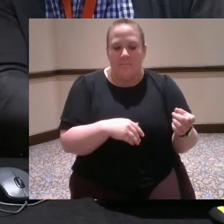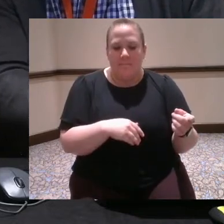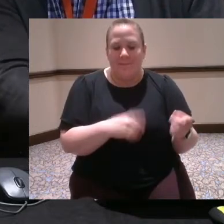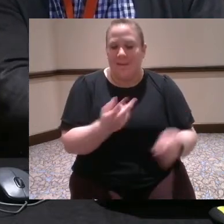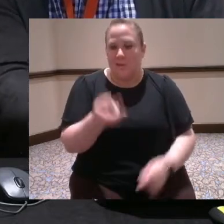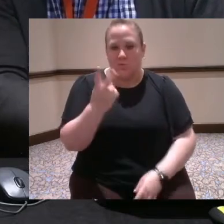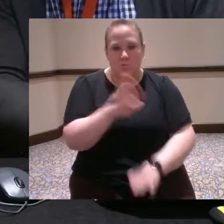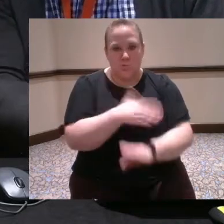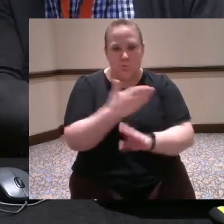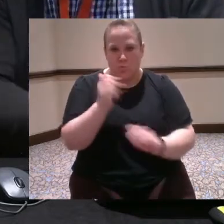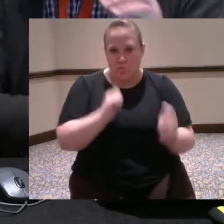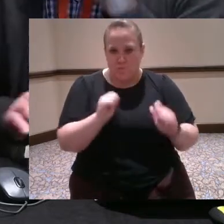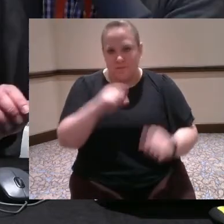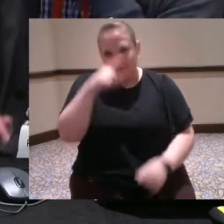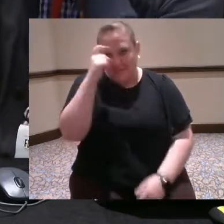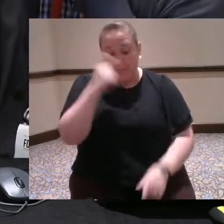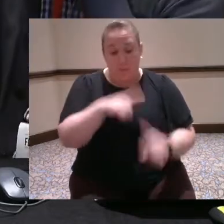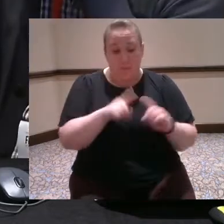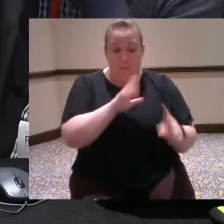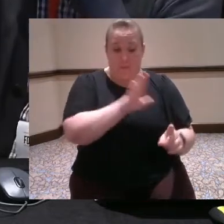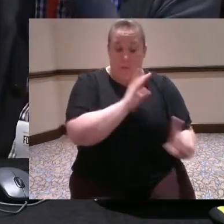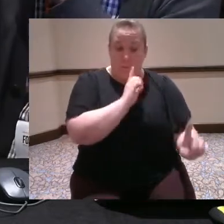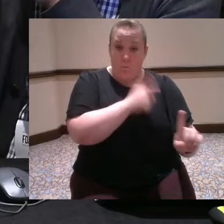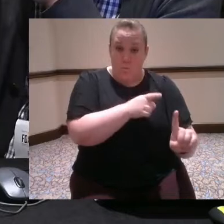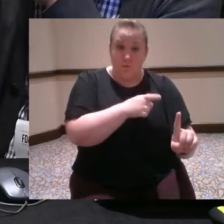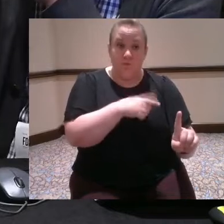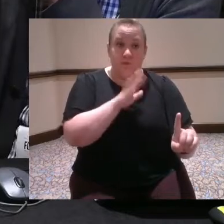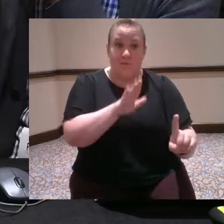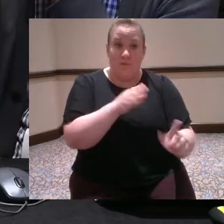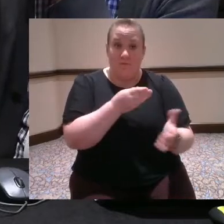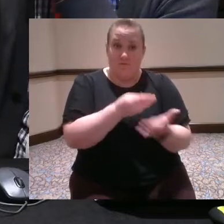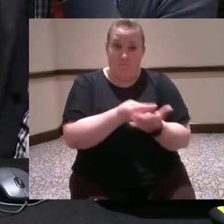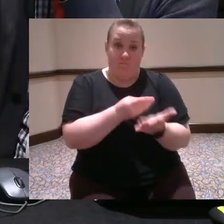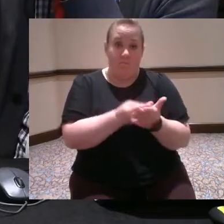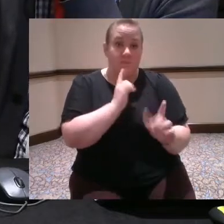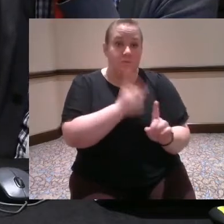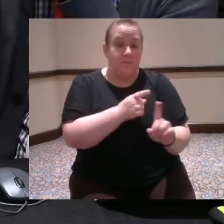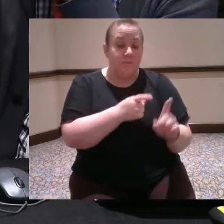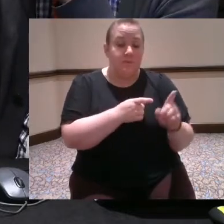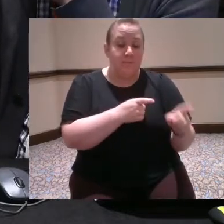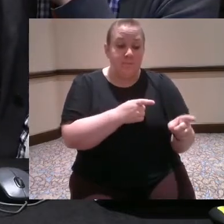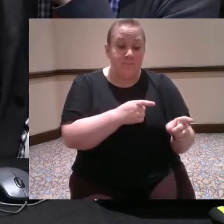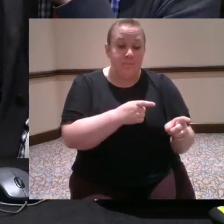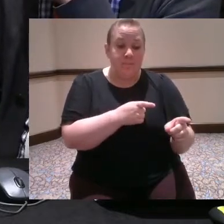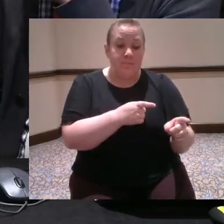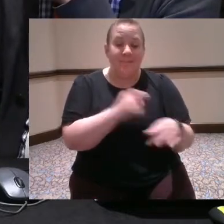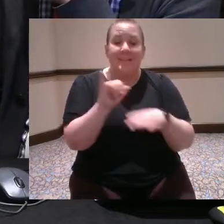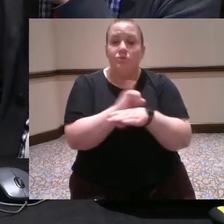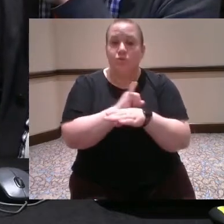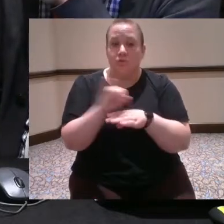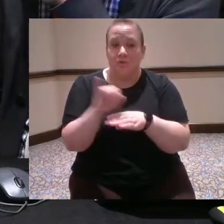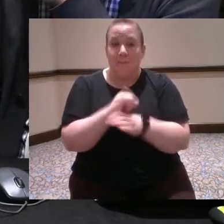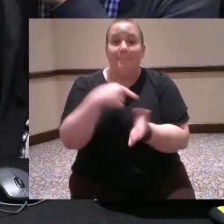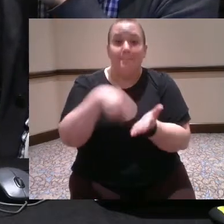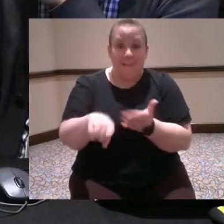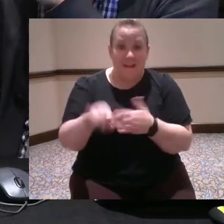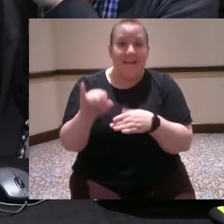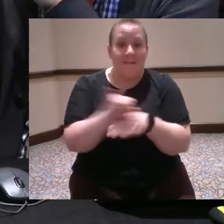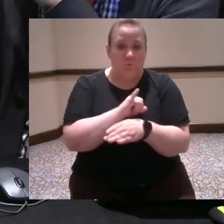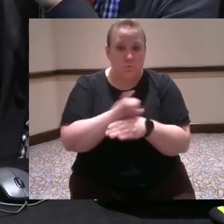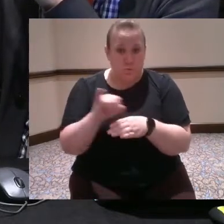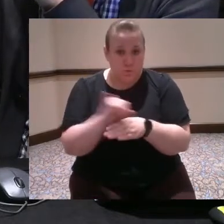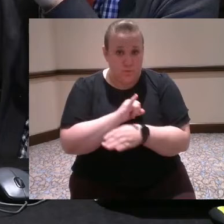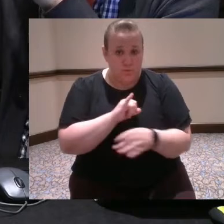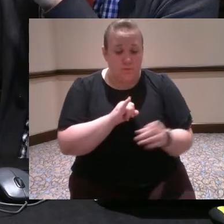two musicals in the summer, but as part of their mission and their financial mission is internships, paid